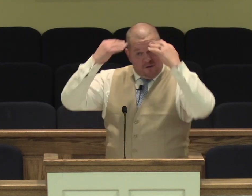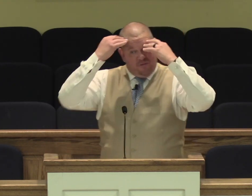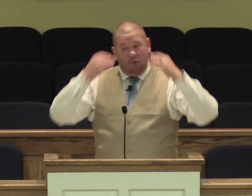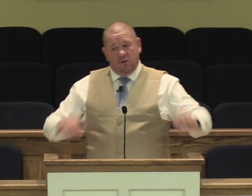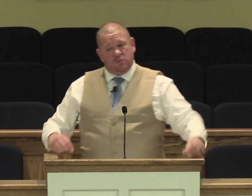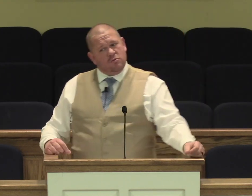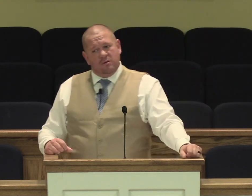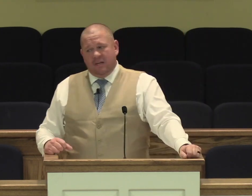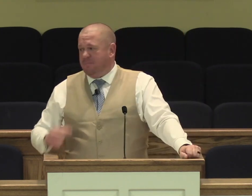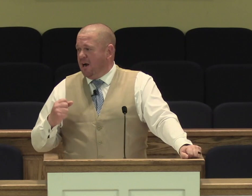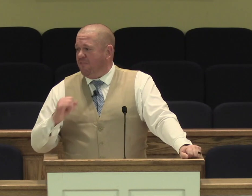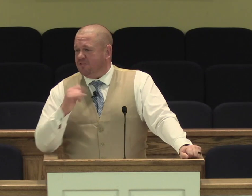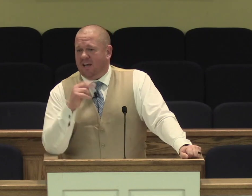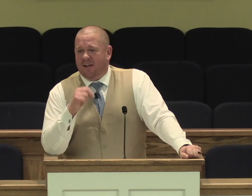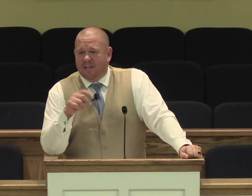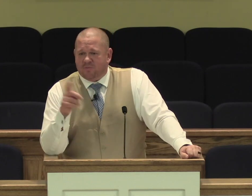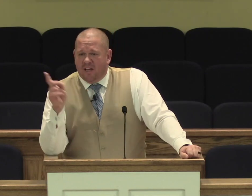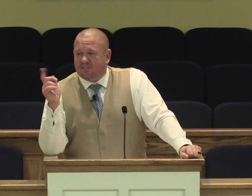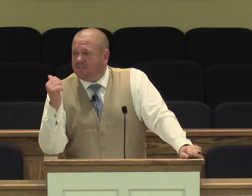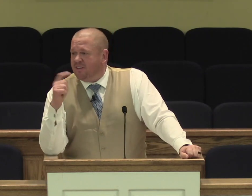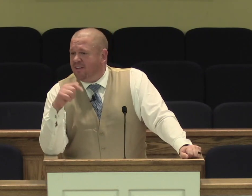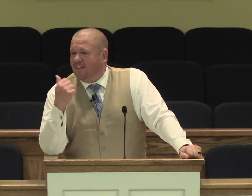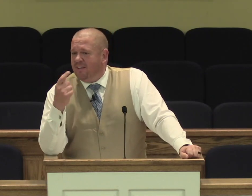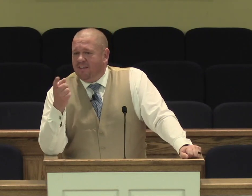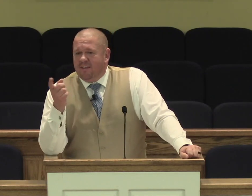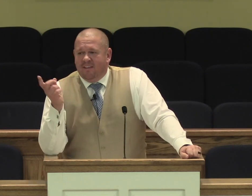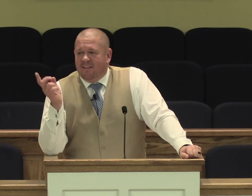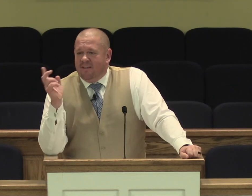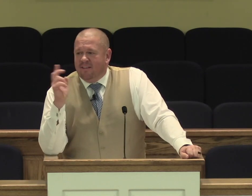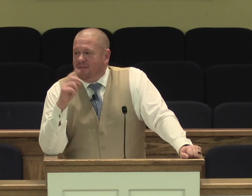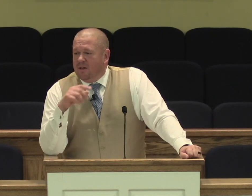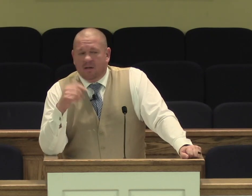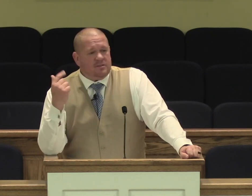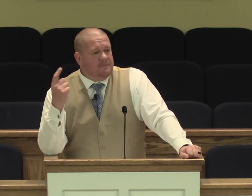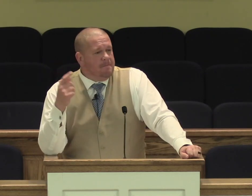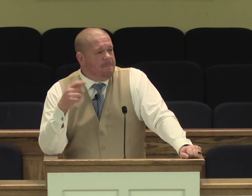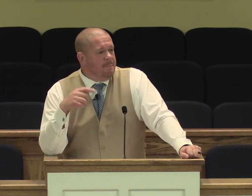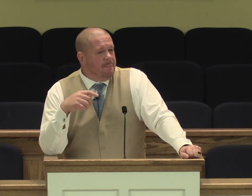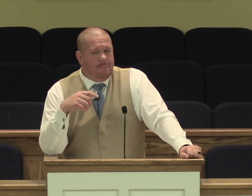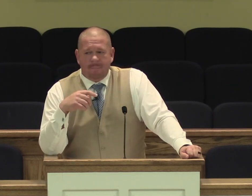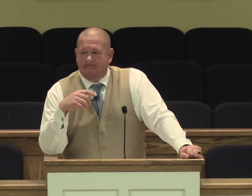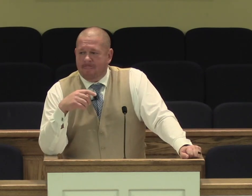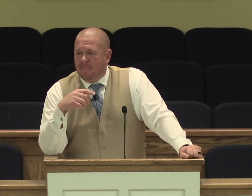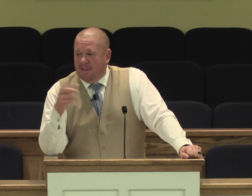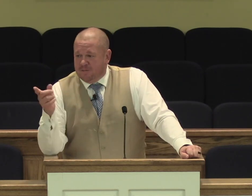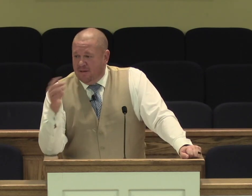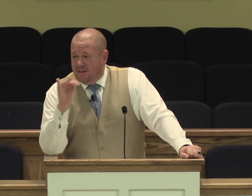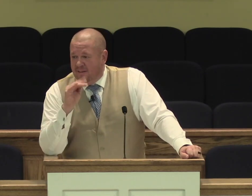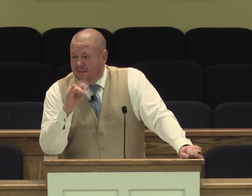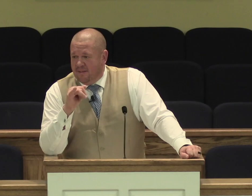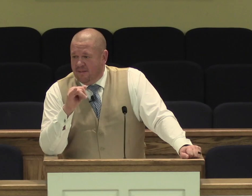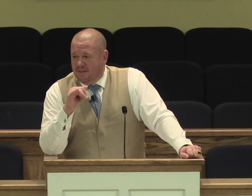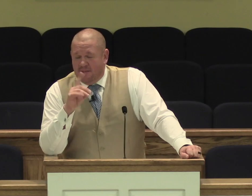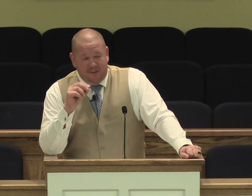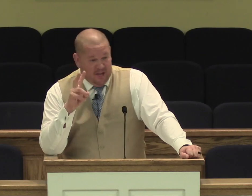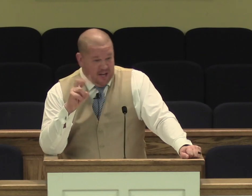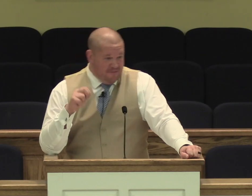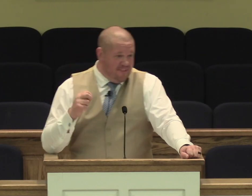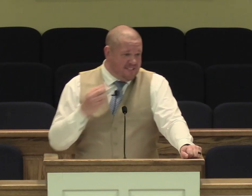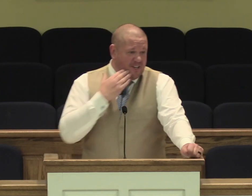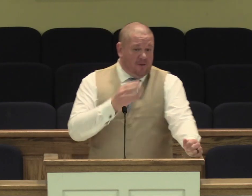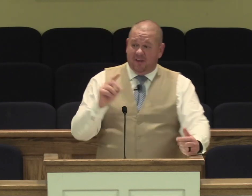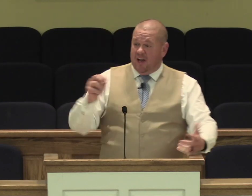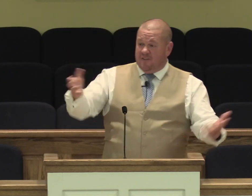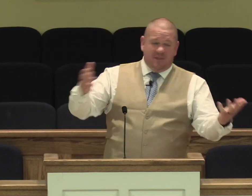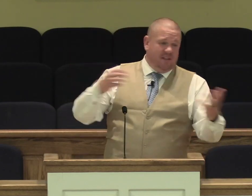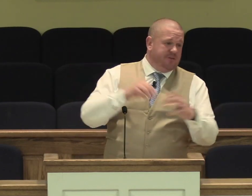The crown of thorns. Whew, that's a powerful sign. Yes, what else? Anybody else? Yes, Bendy. The dove,